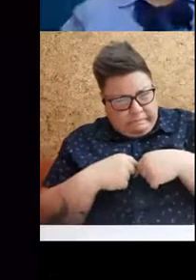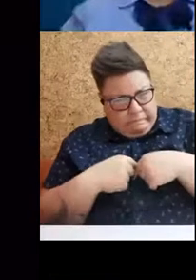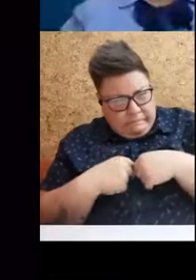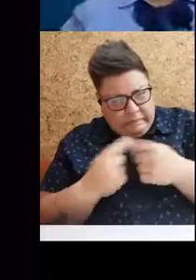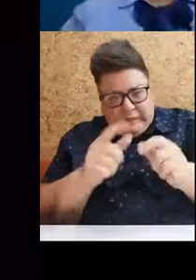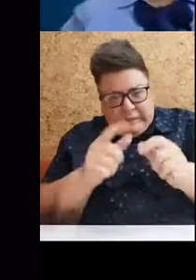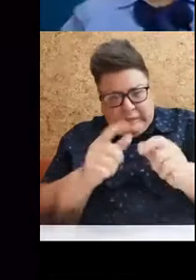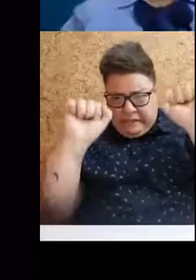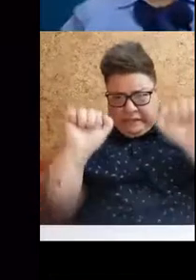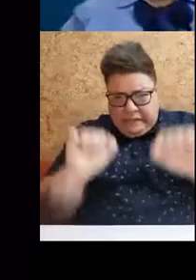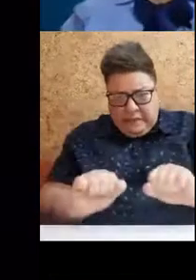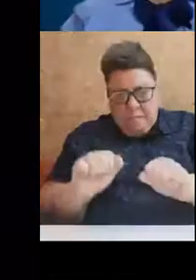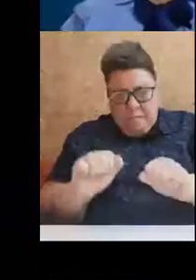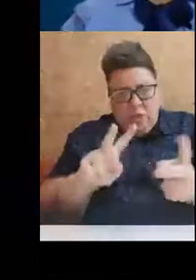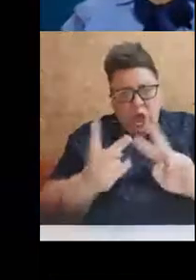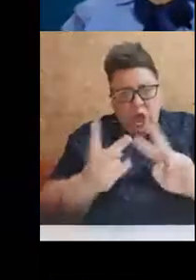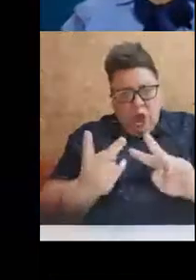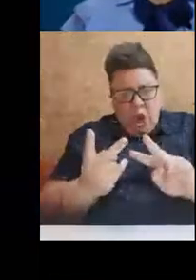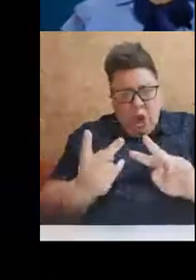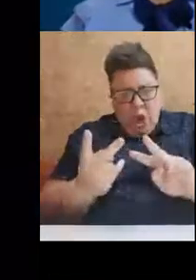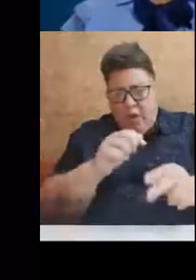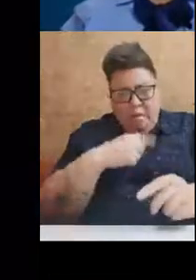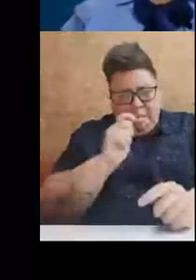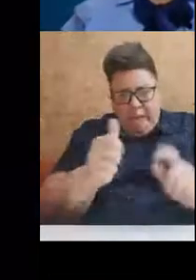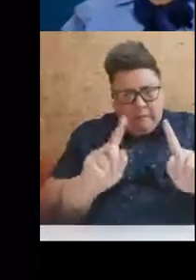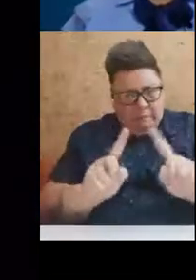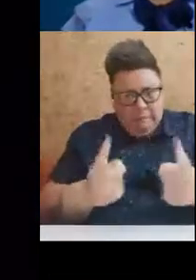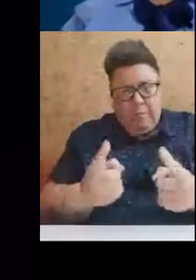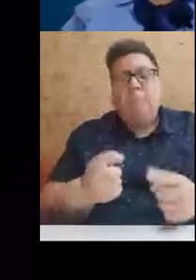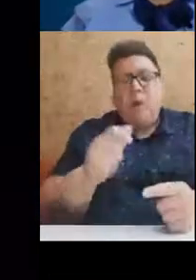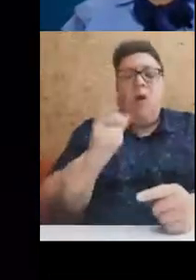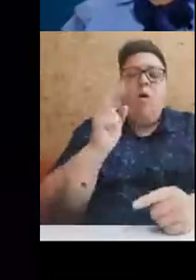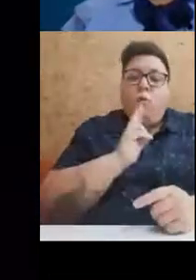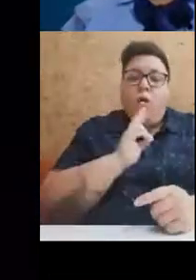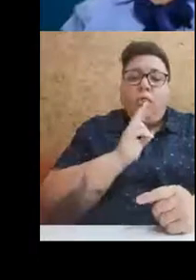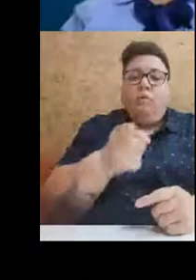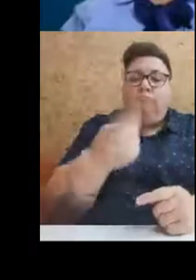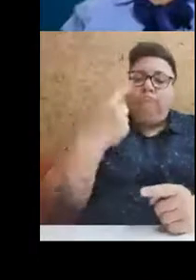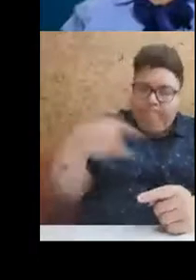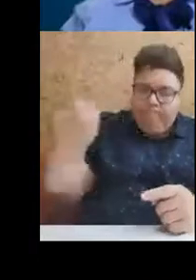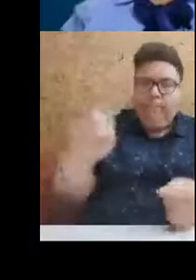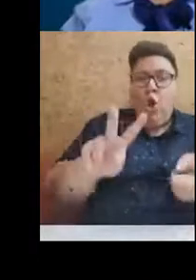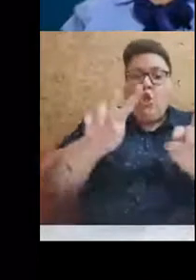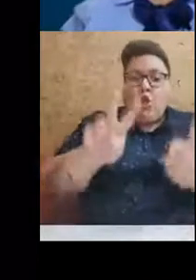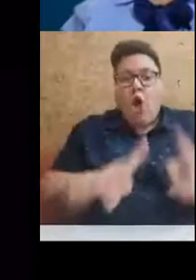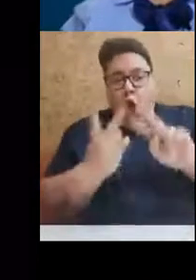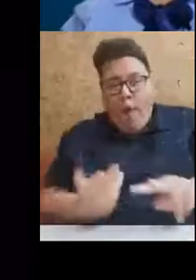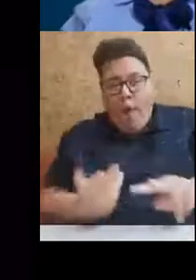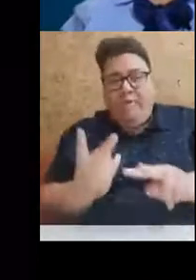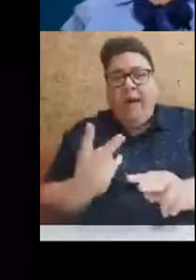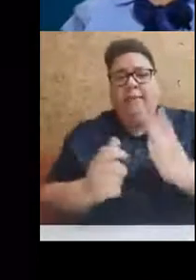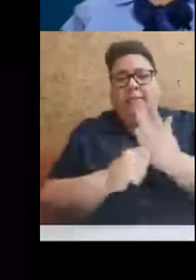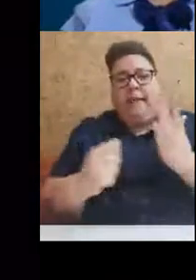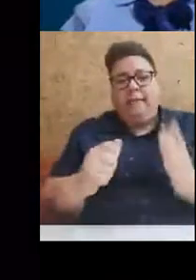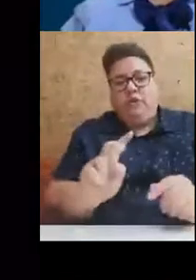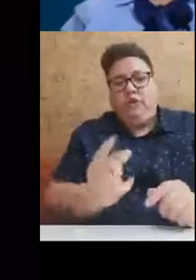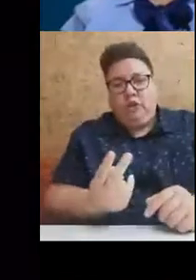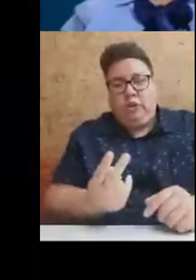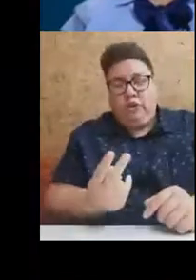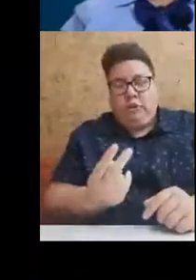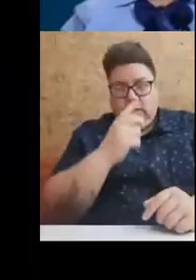turnover tax will be your answer. But they say at the bottom, please note, if a business is in an